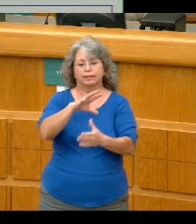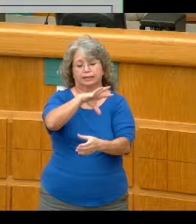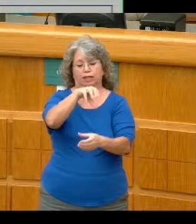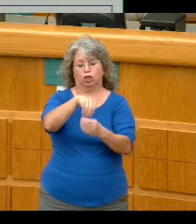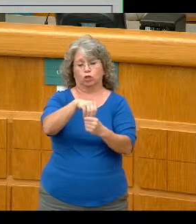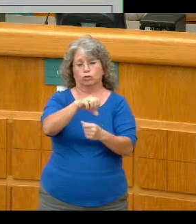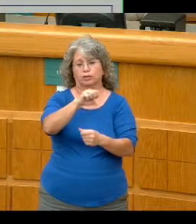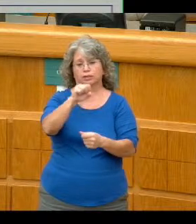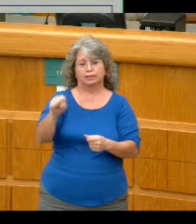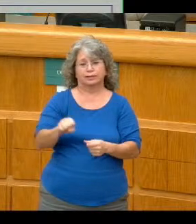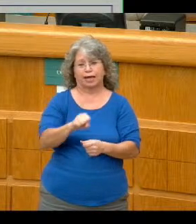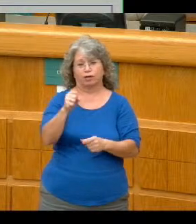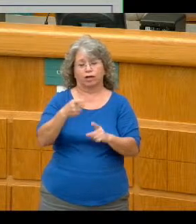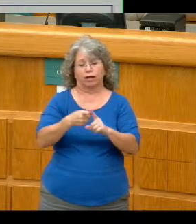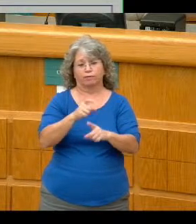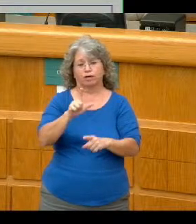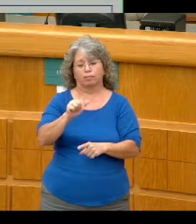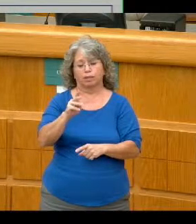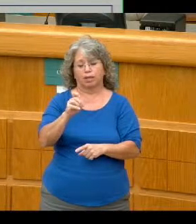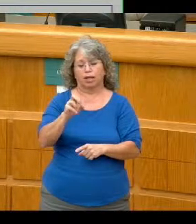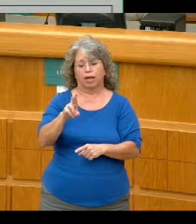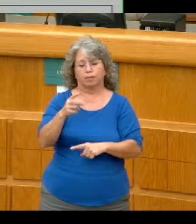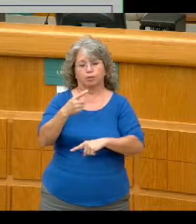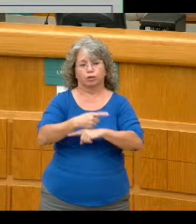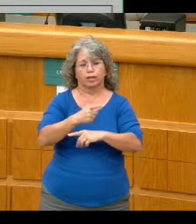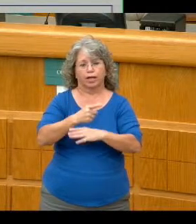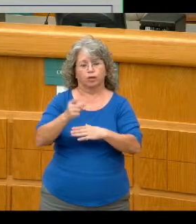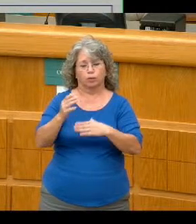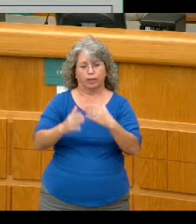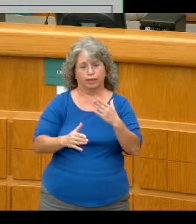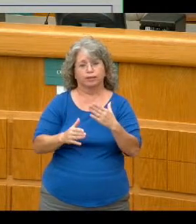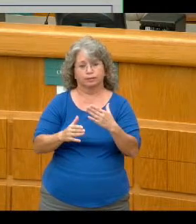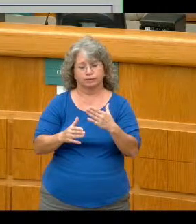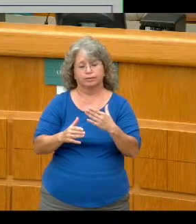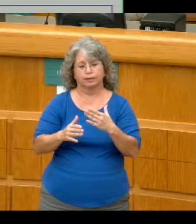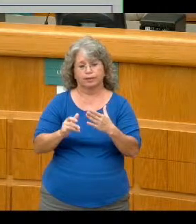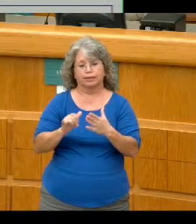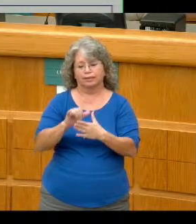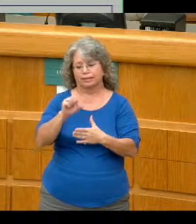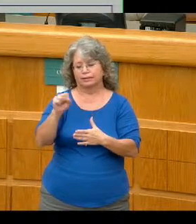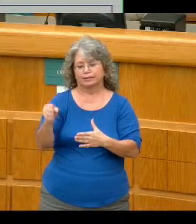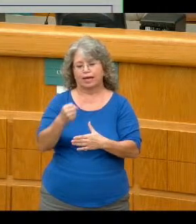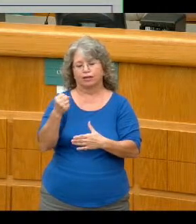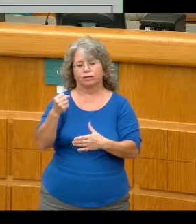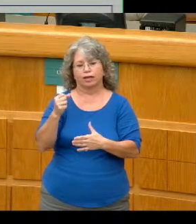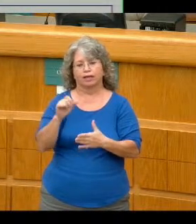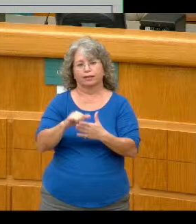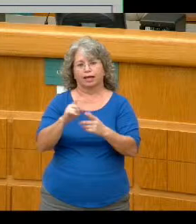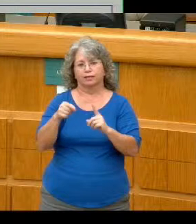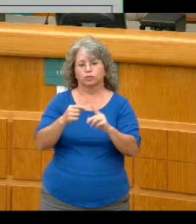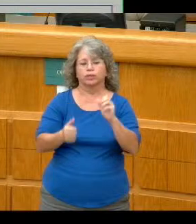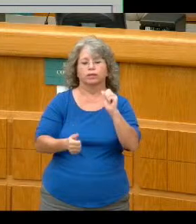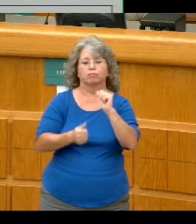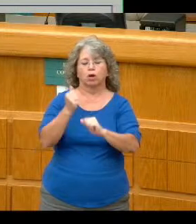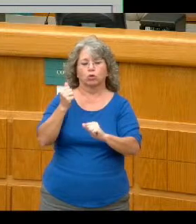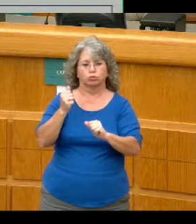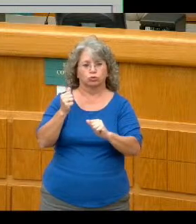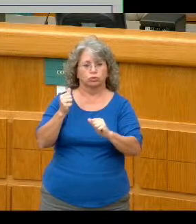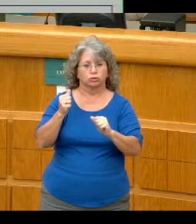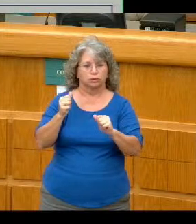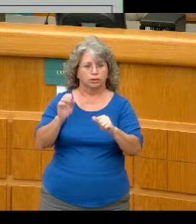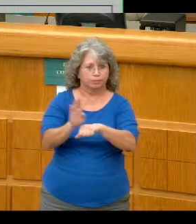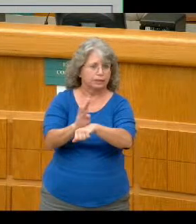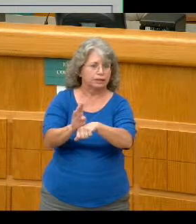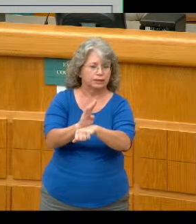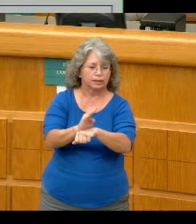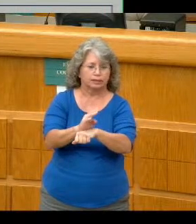includes the Saturday of Labor Day weekend, which is the Saturday of any holiday weekend that I've seen thus far. That's when all the activity occurs. So